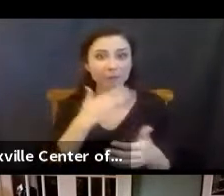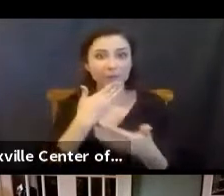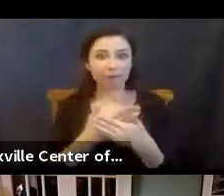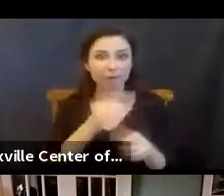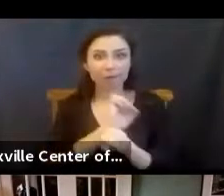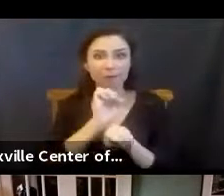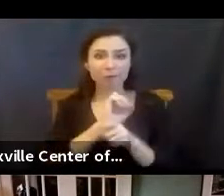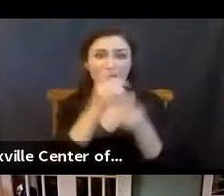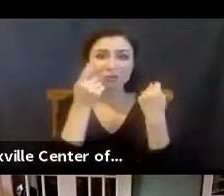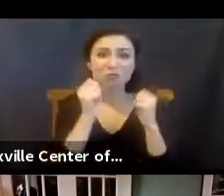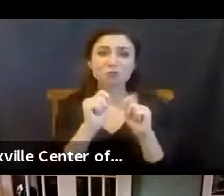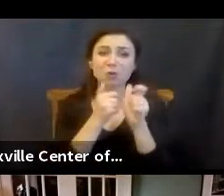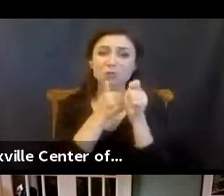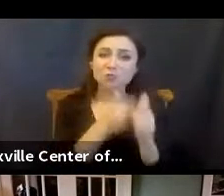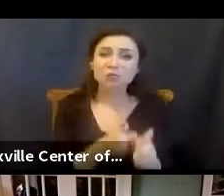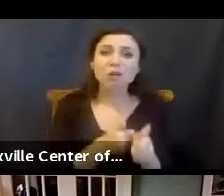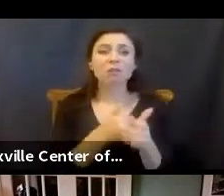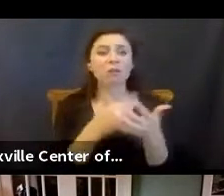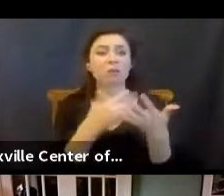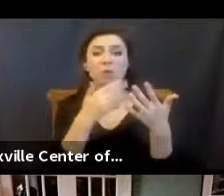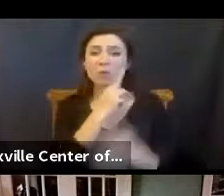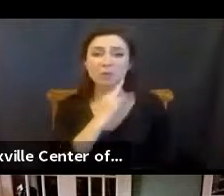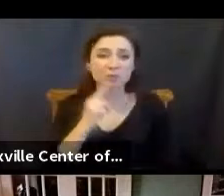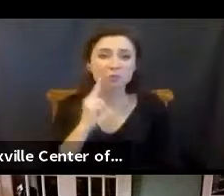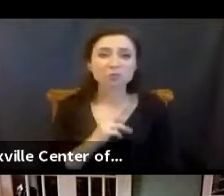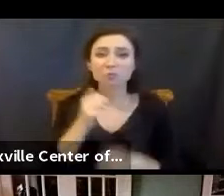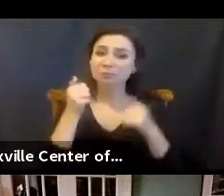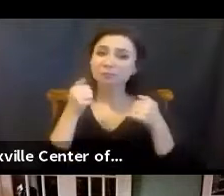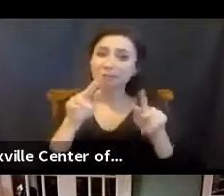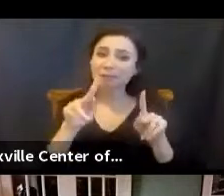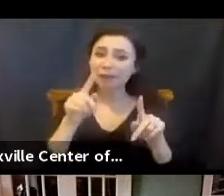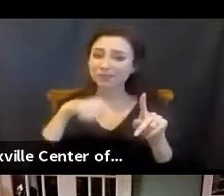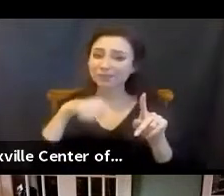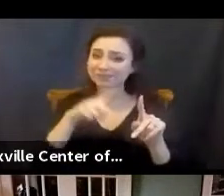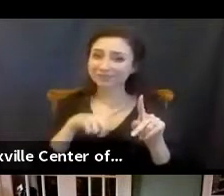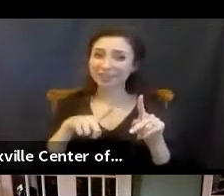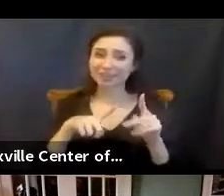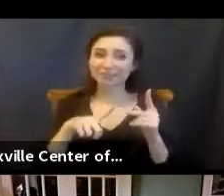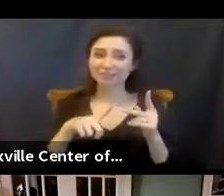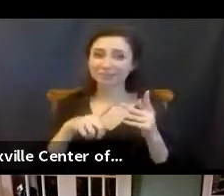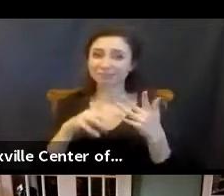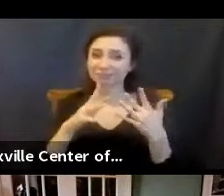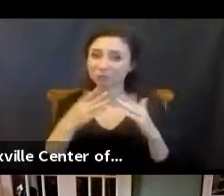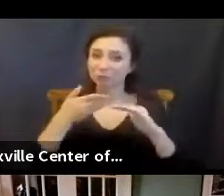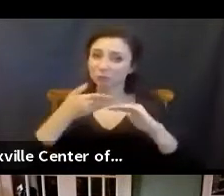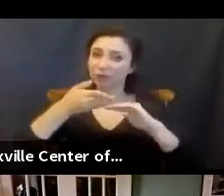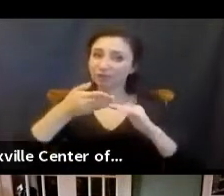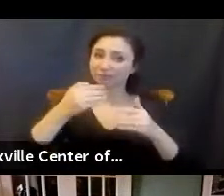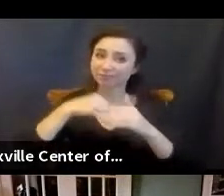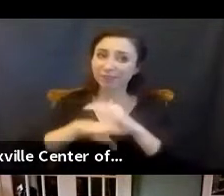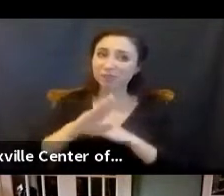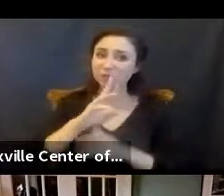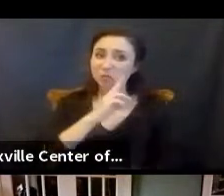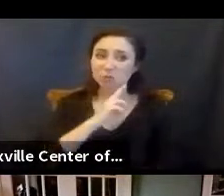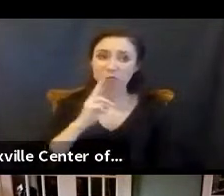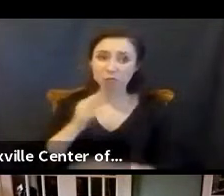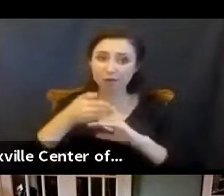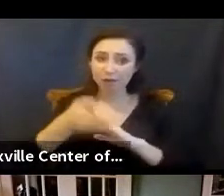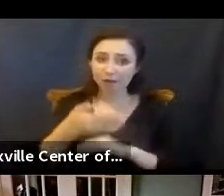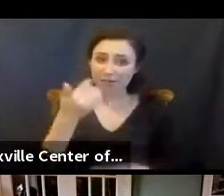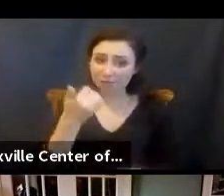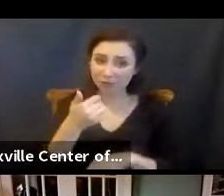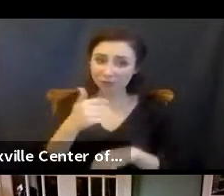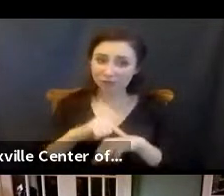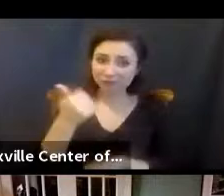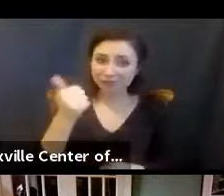do good things in the restaurant, it allows them for some of those people to come in after 10 o'clock. So it might actually